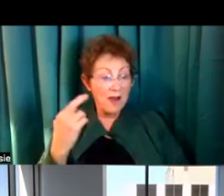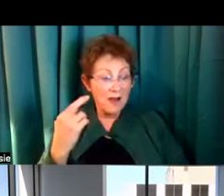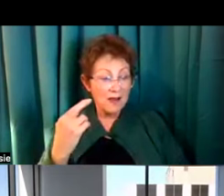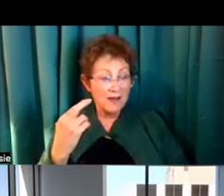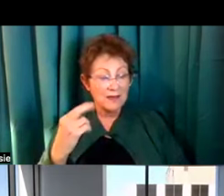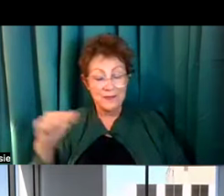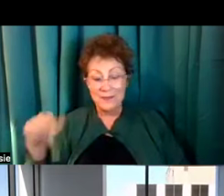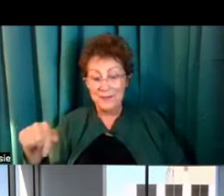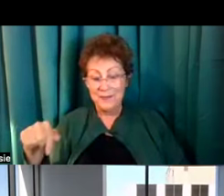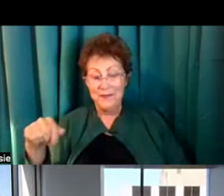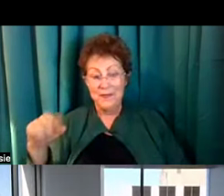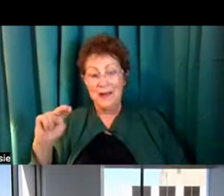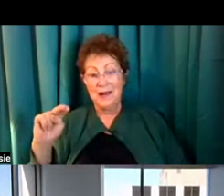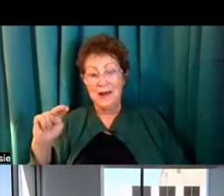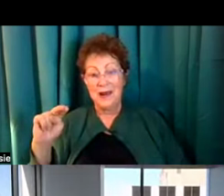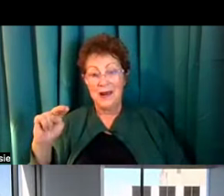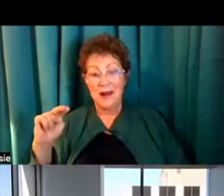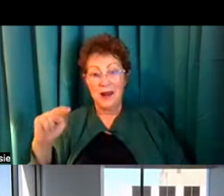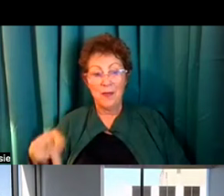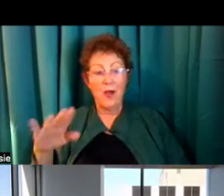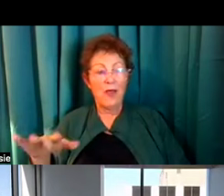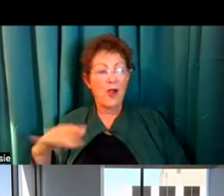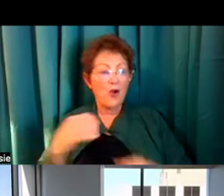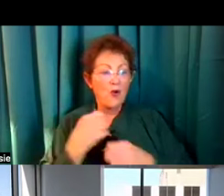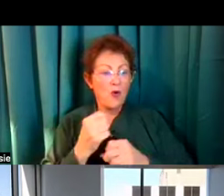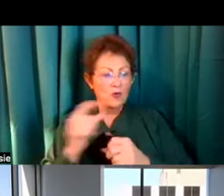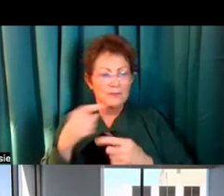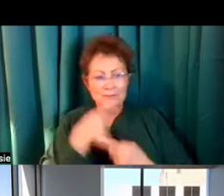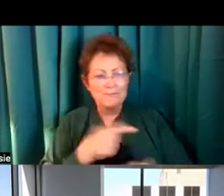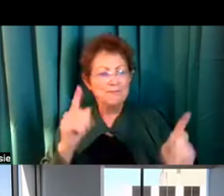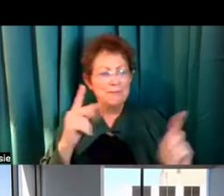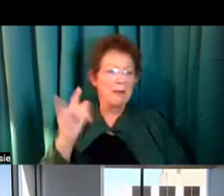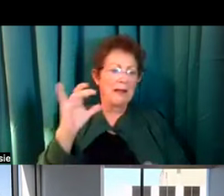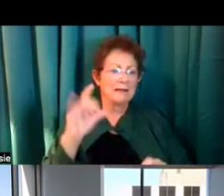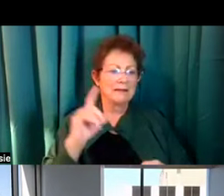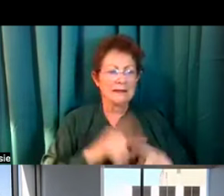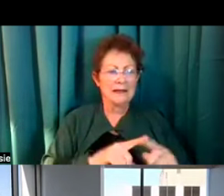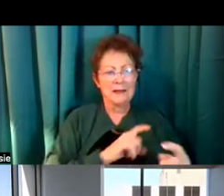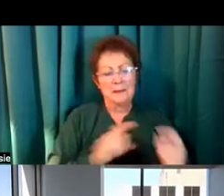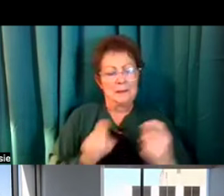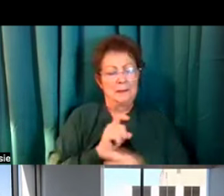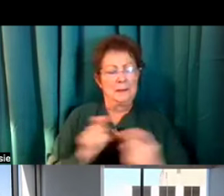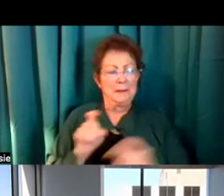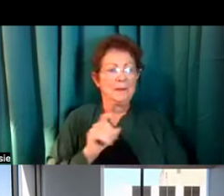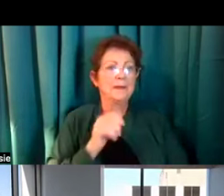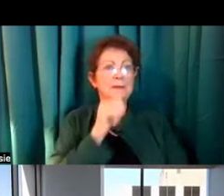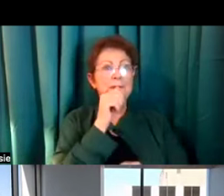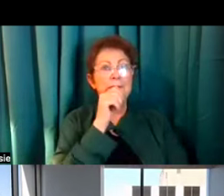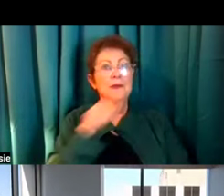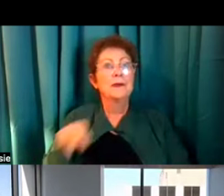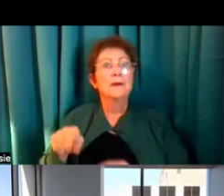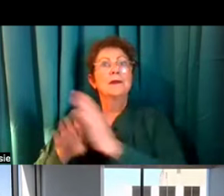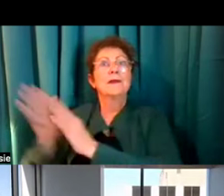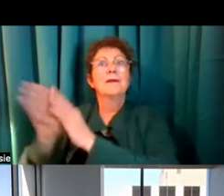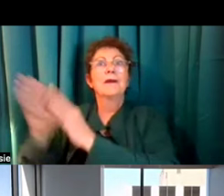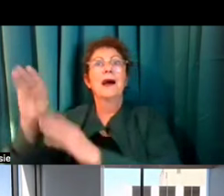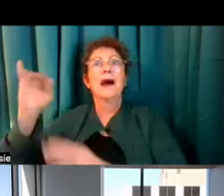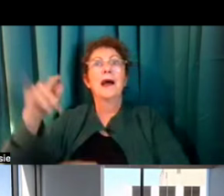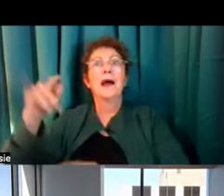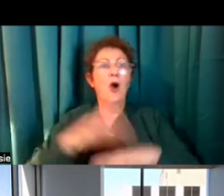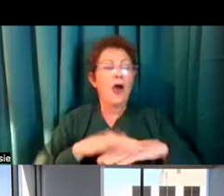nonprofit's research products should be made public. You can't just give them to the for-profit and then they go out and develop IP on top of